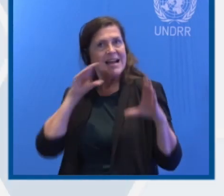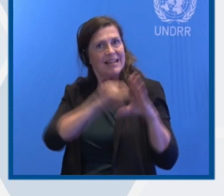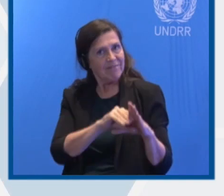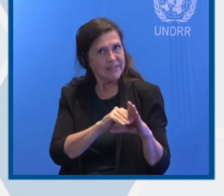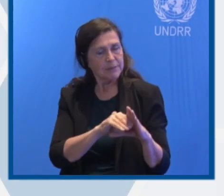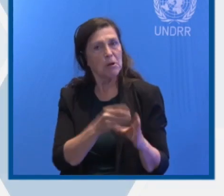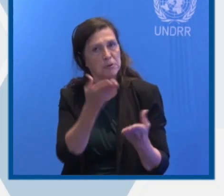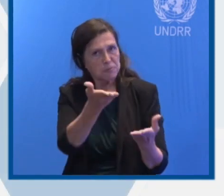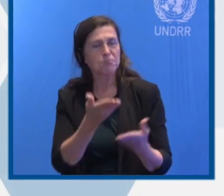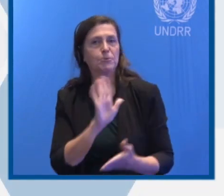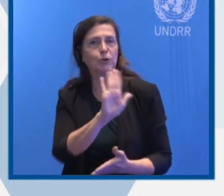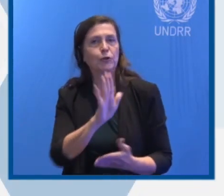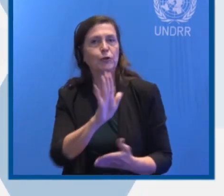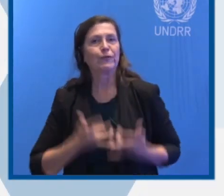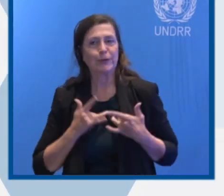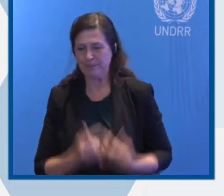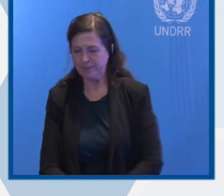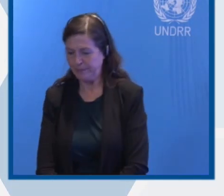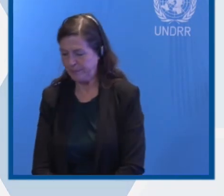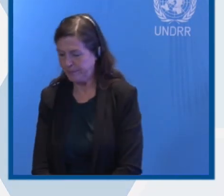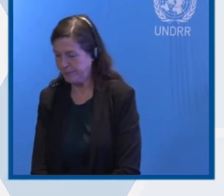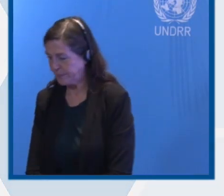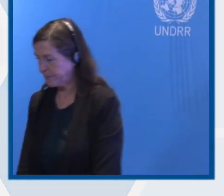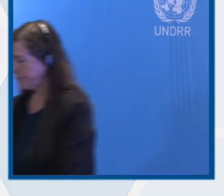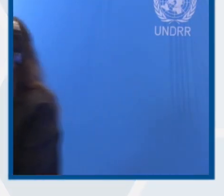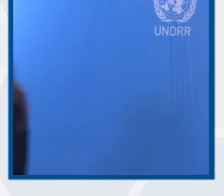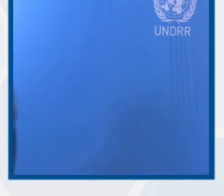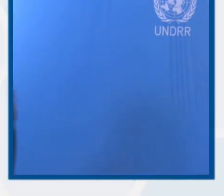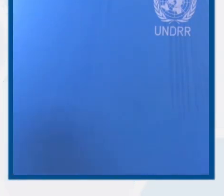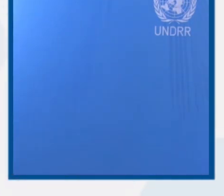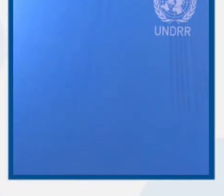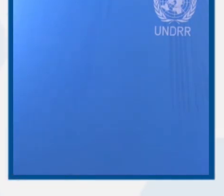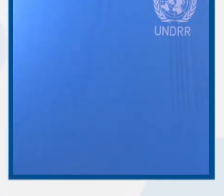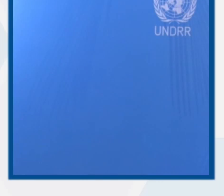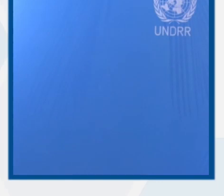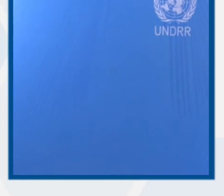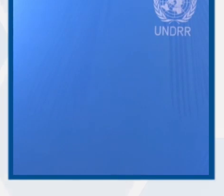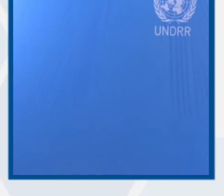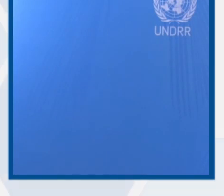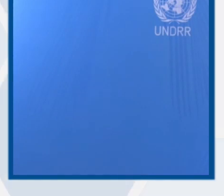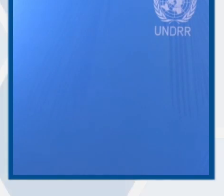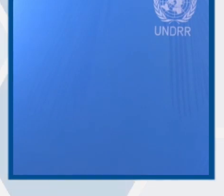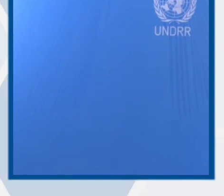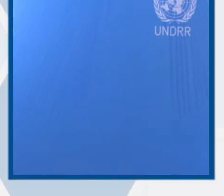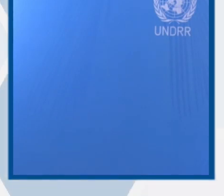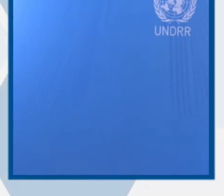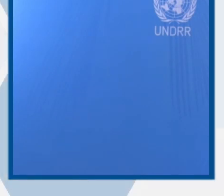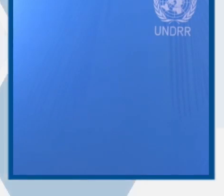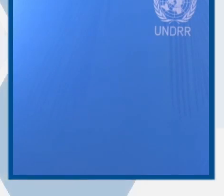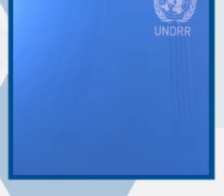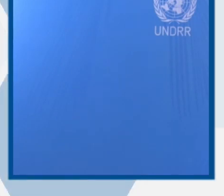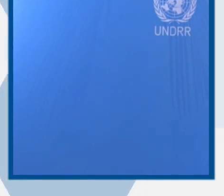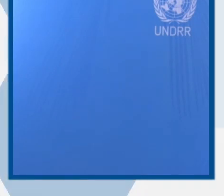so that it's resilient? Yes, thank you. I'll start off by saying this is entirely possible.